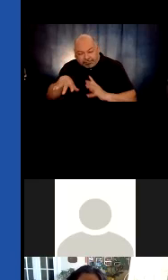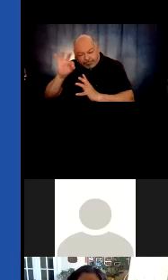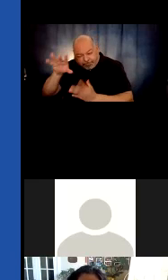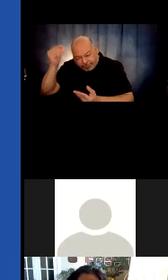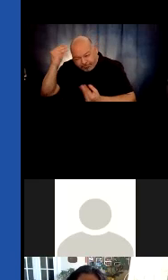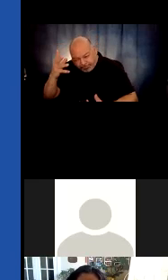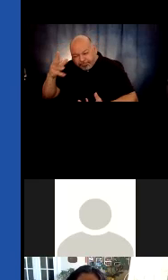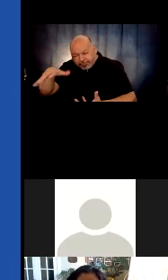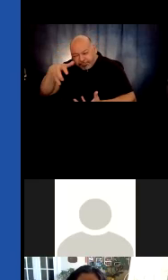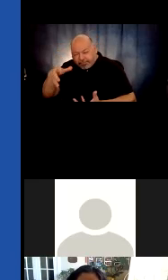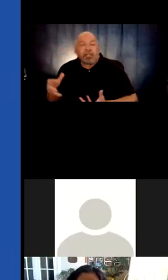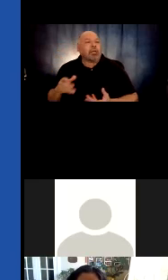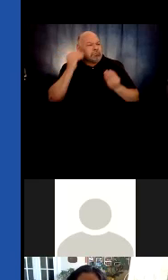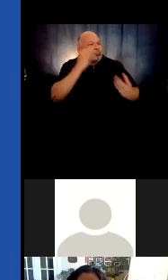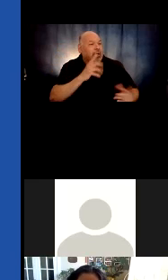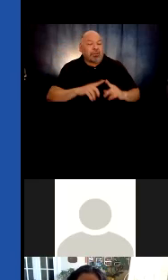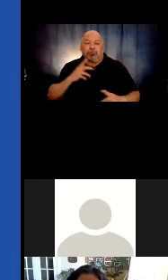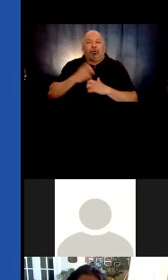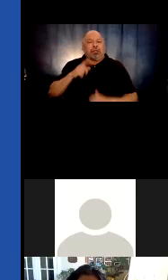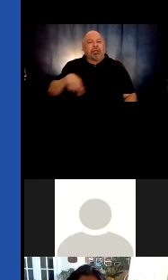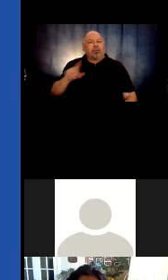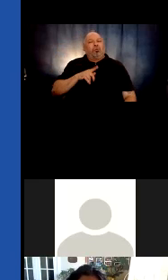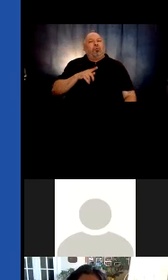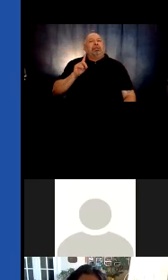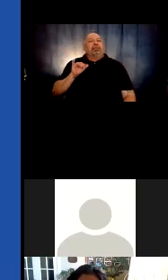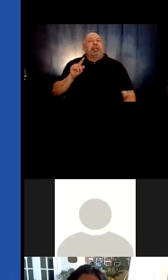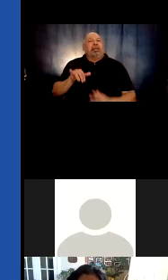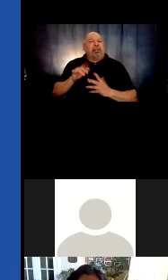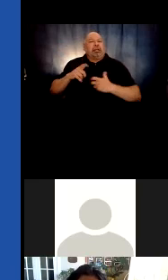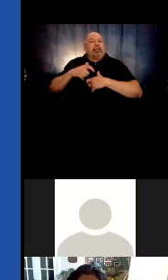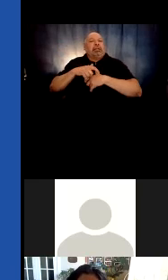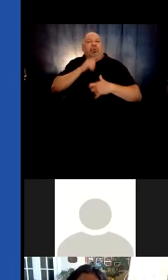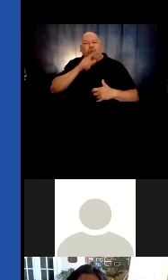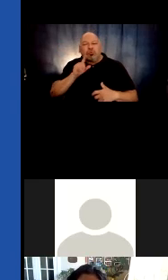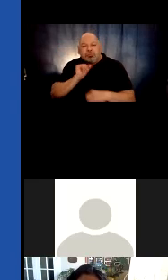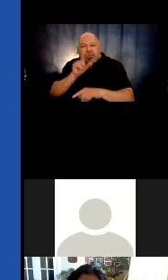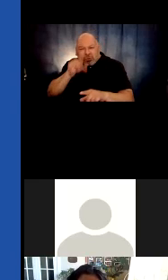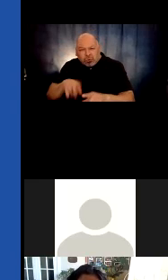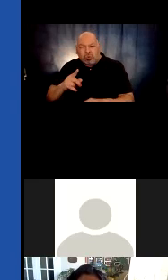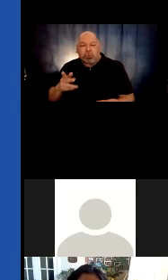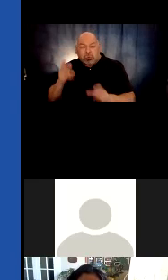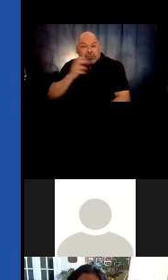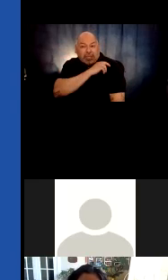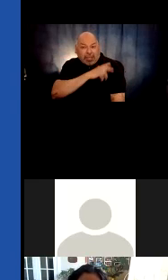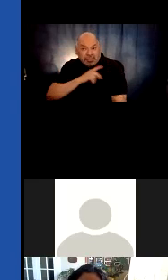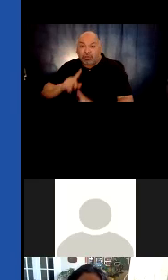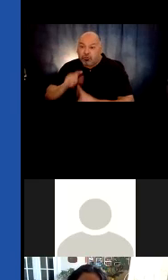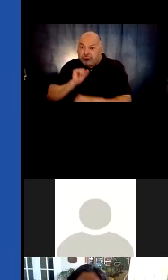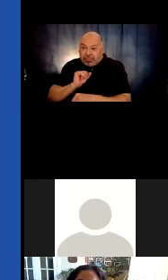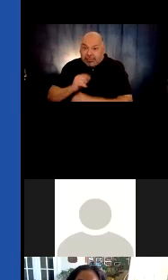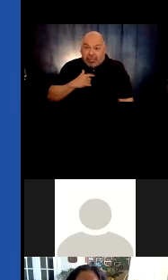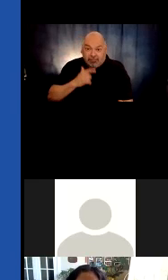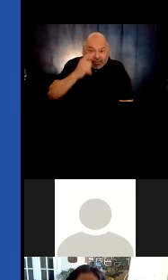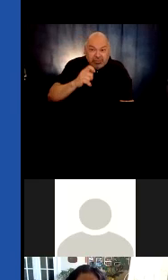it's very hard to get those data to happen at a point in time, knowing who's hospitalized right now and what their vaccination status is. We usually have to